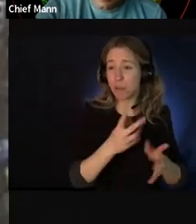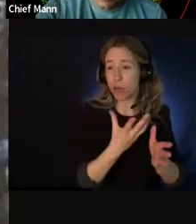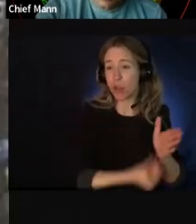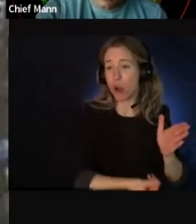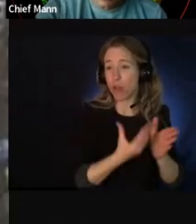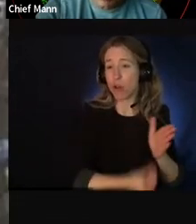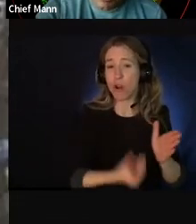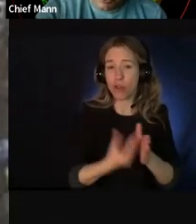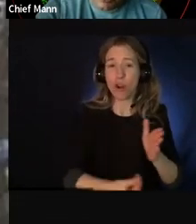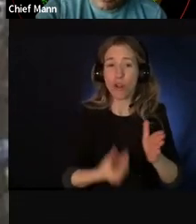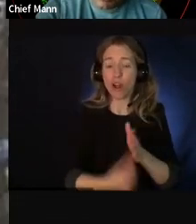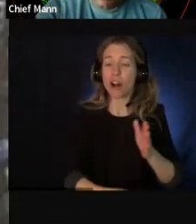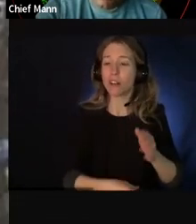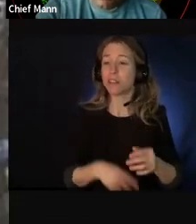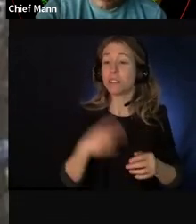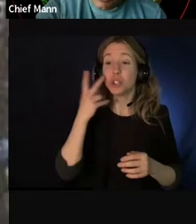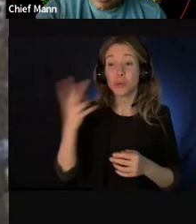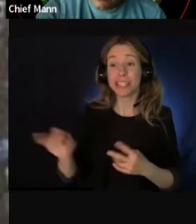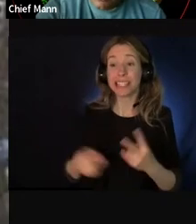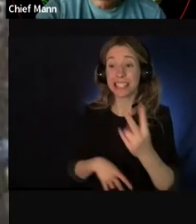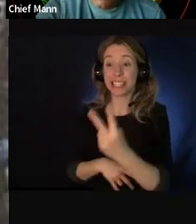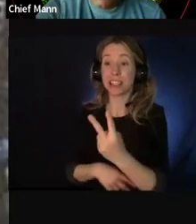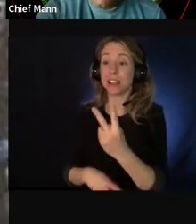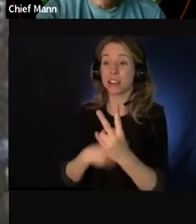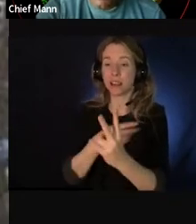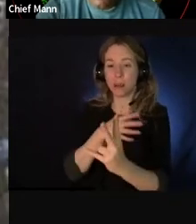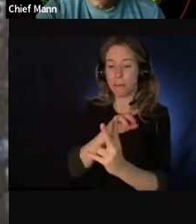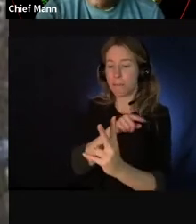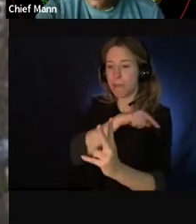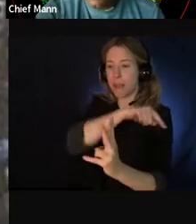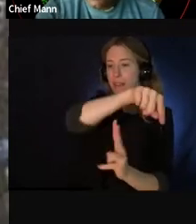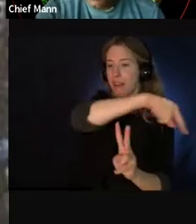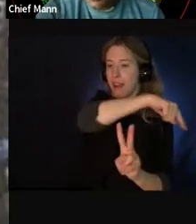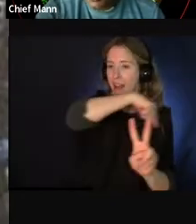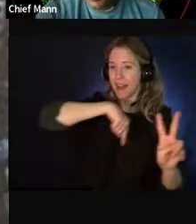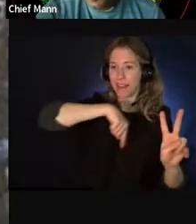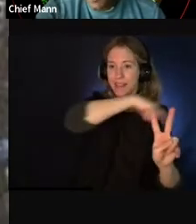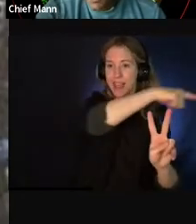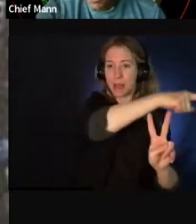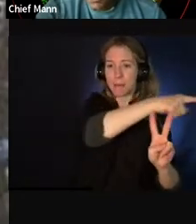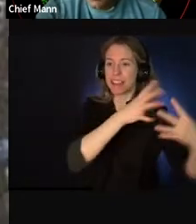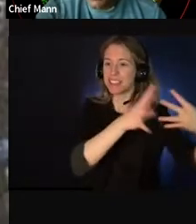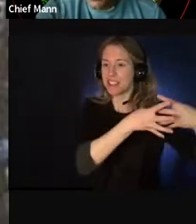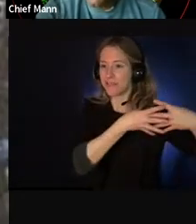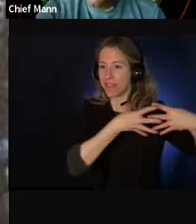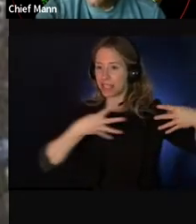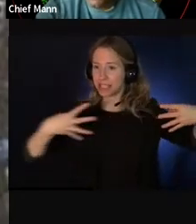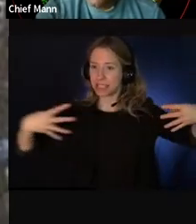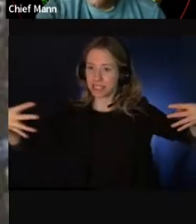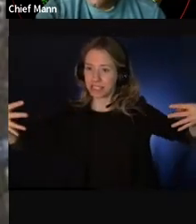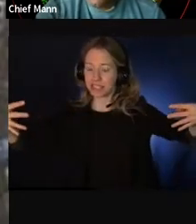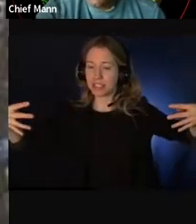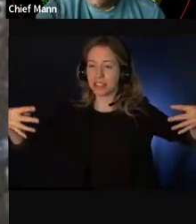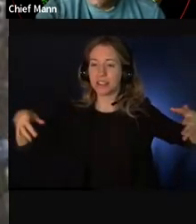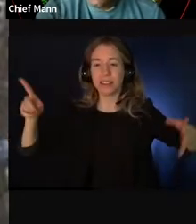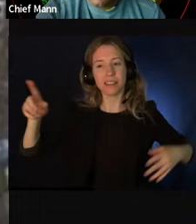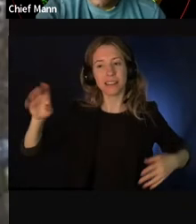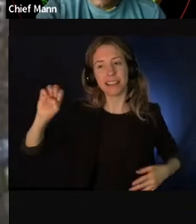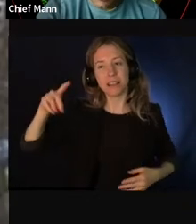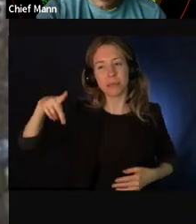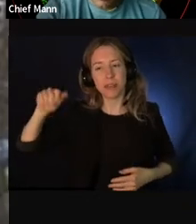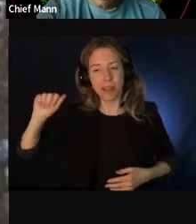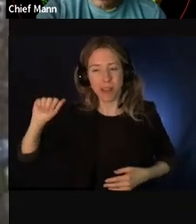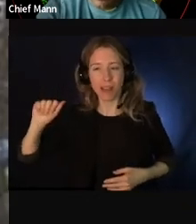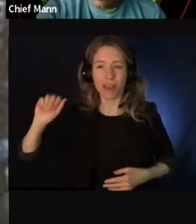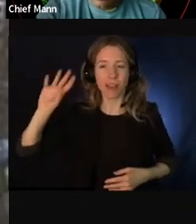the EPA and the state of New Jersey and the town of Ringwood say that that fence is to protect us from certain